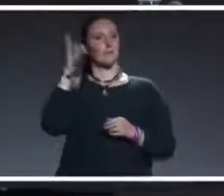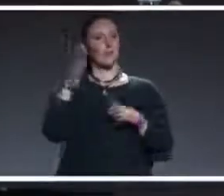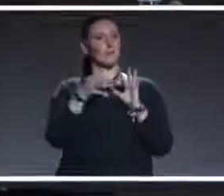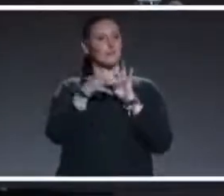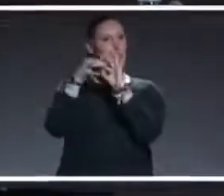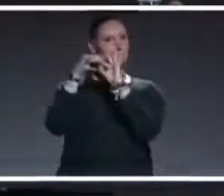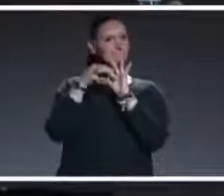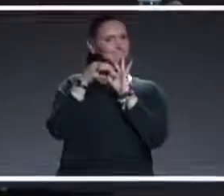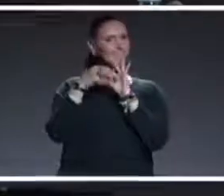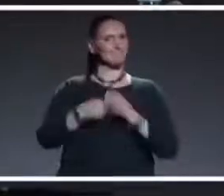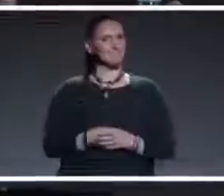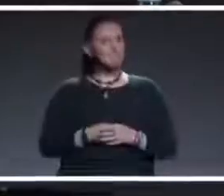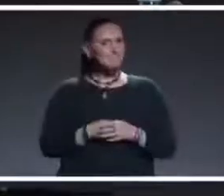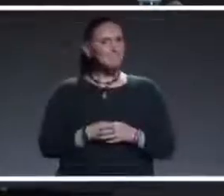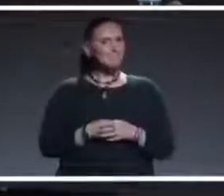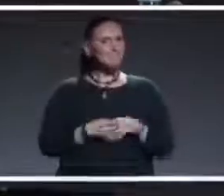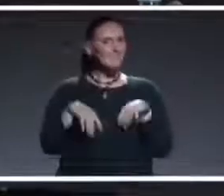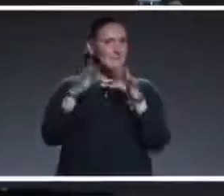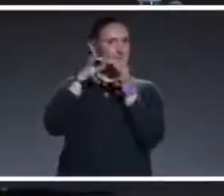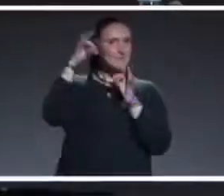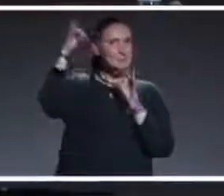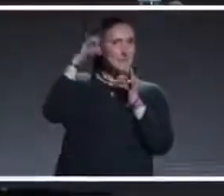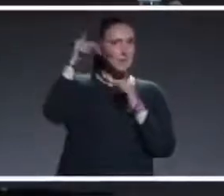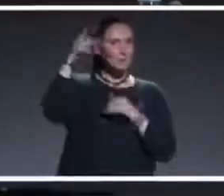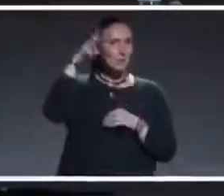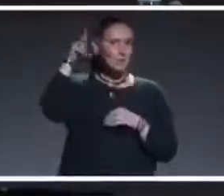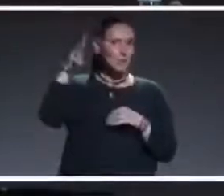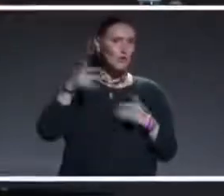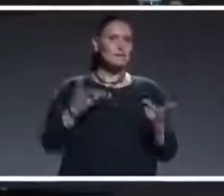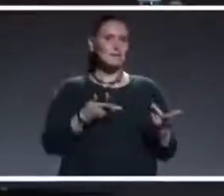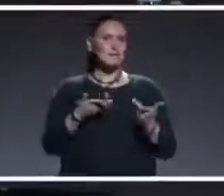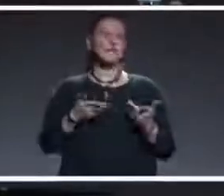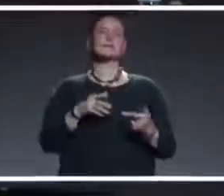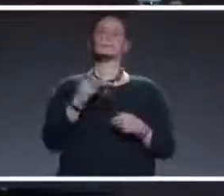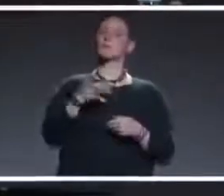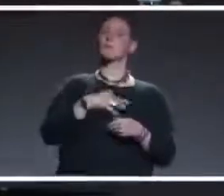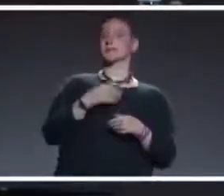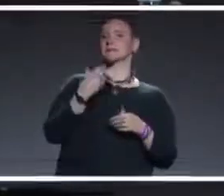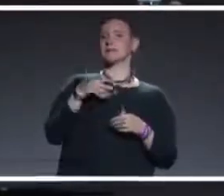I prefer thinking about this flow of energy